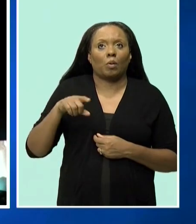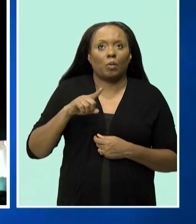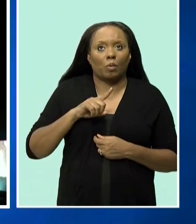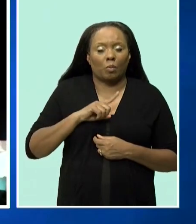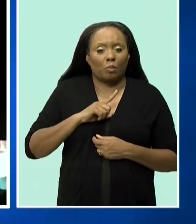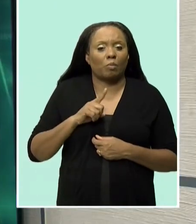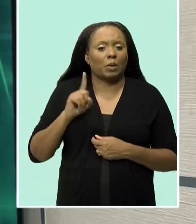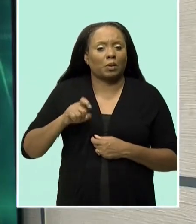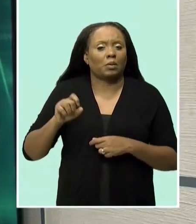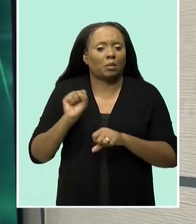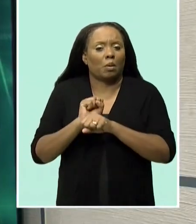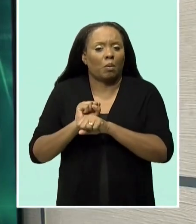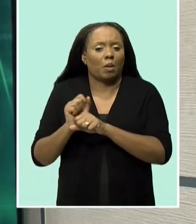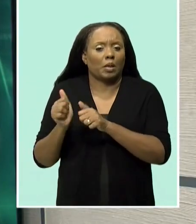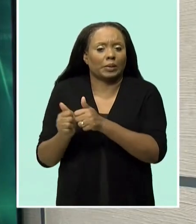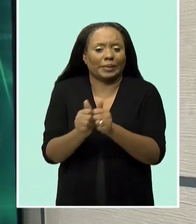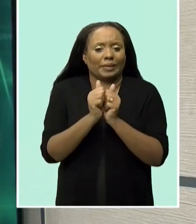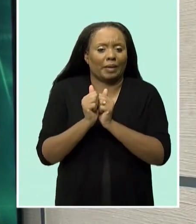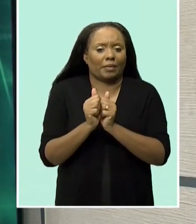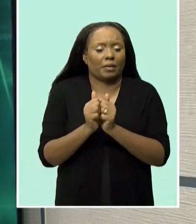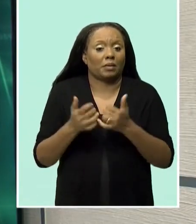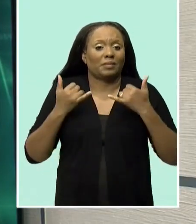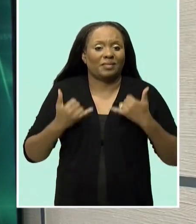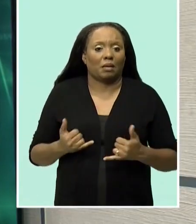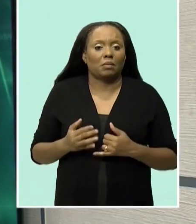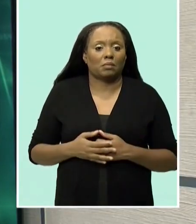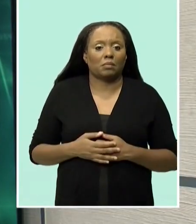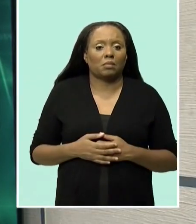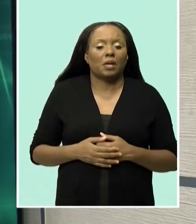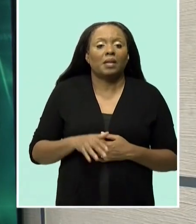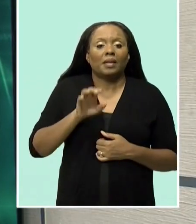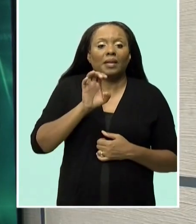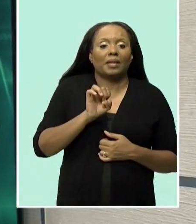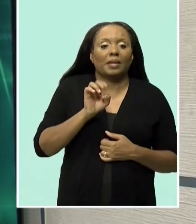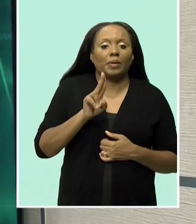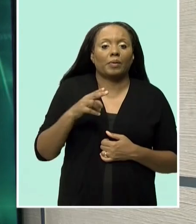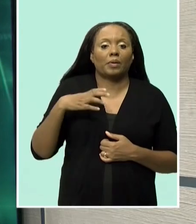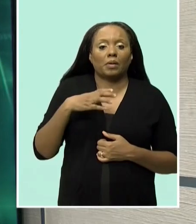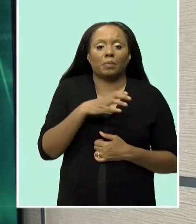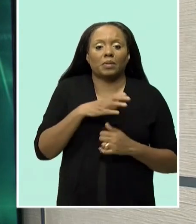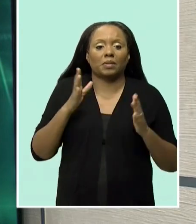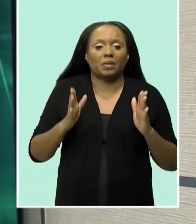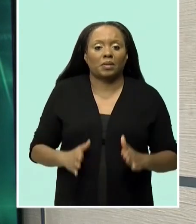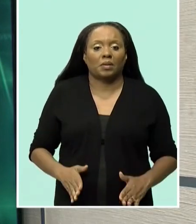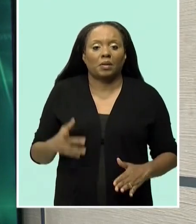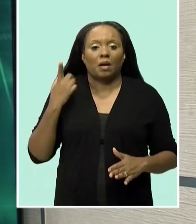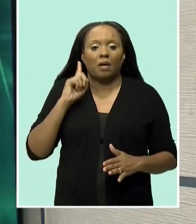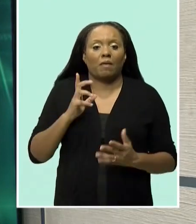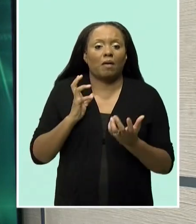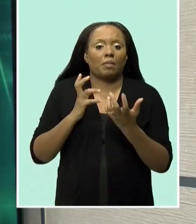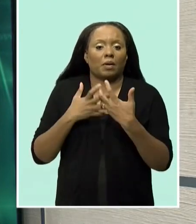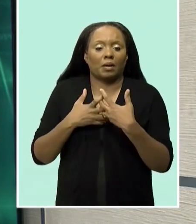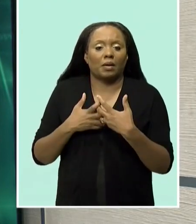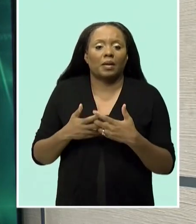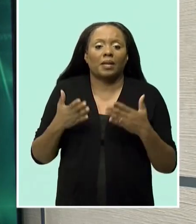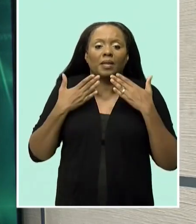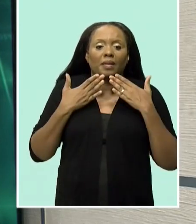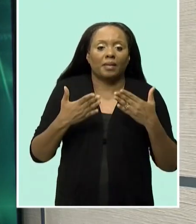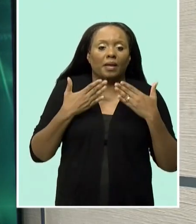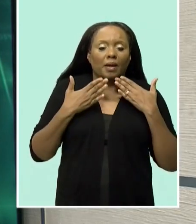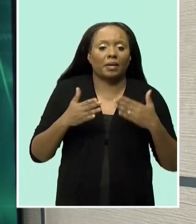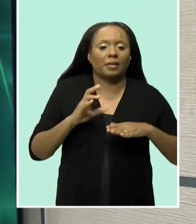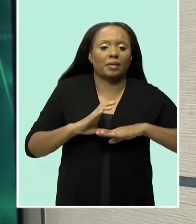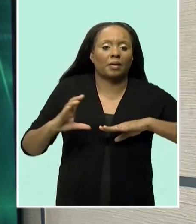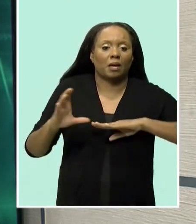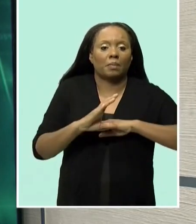now. The European Union's Commissioner for International Partnerships, Jutta Urpilainen, thanked the Caribbean community